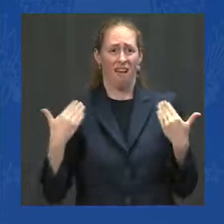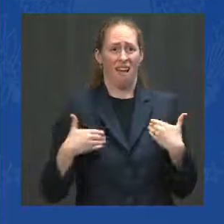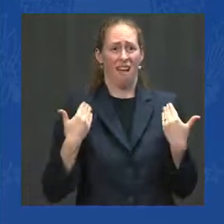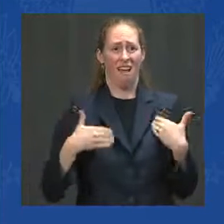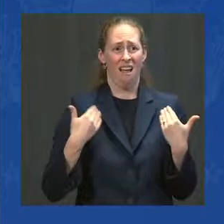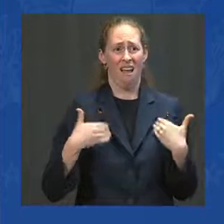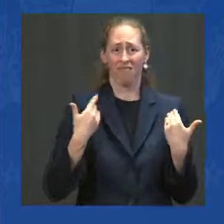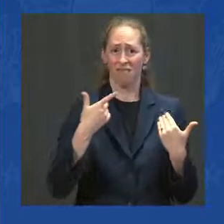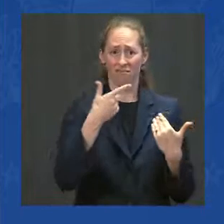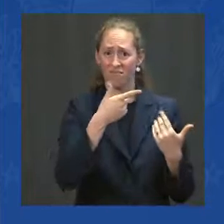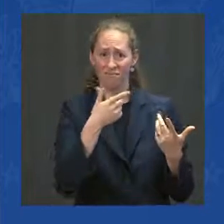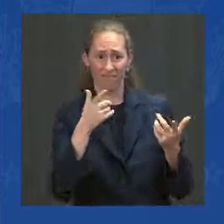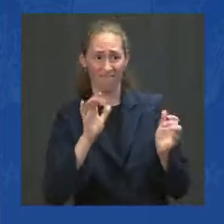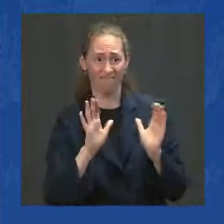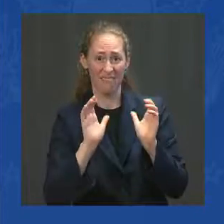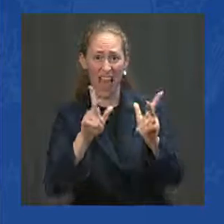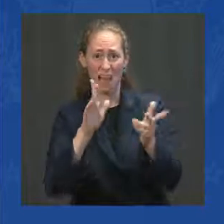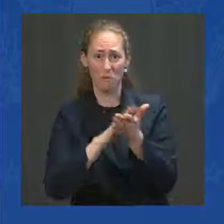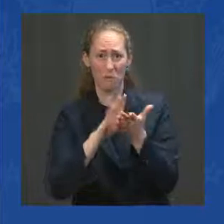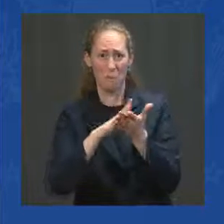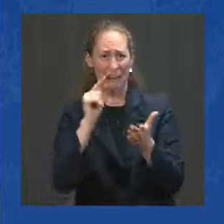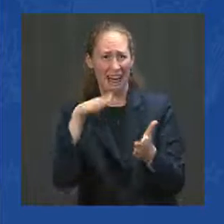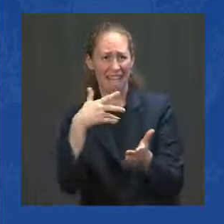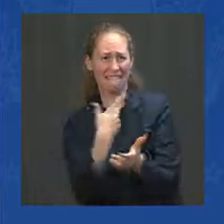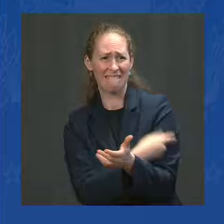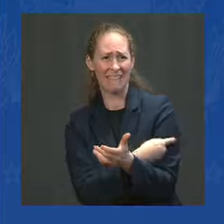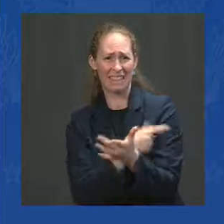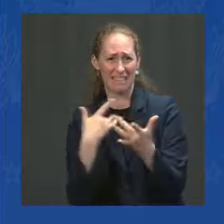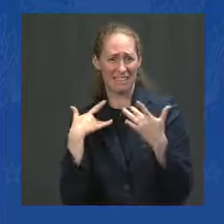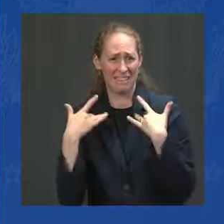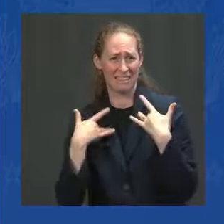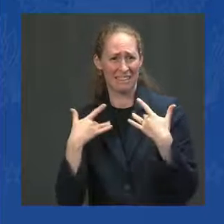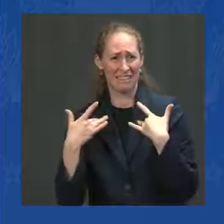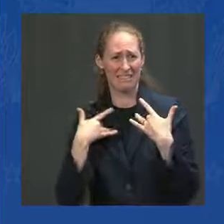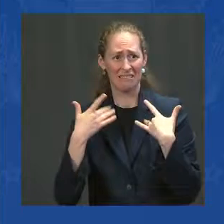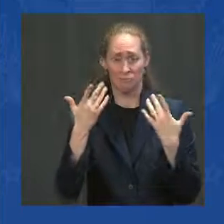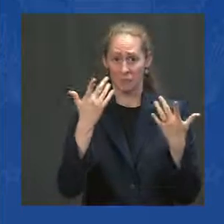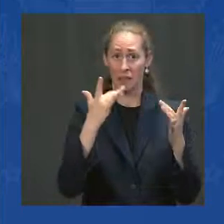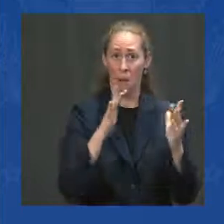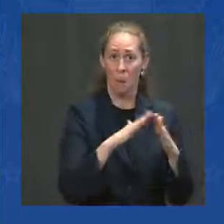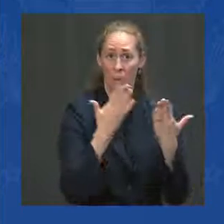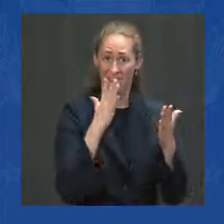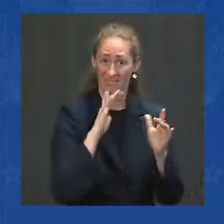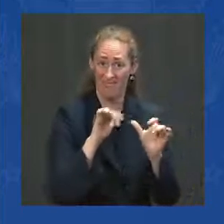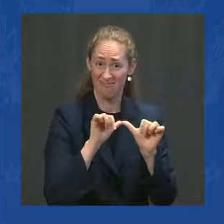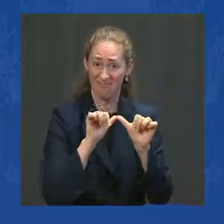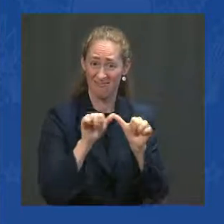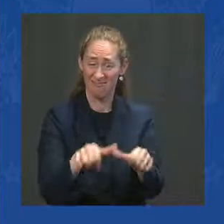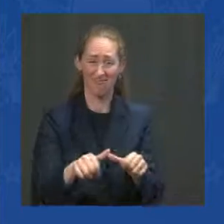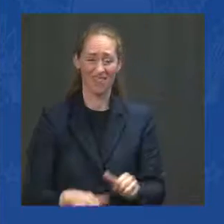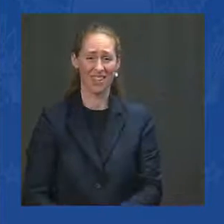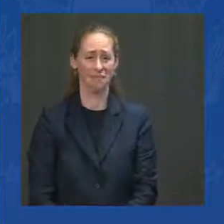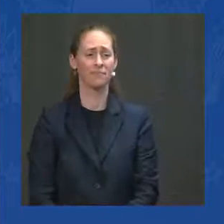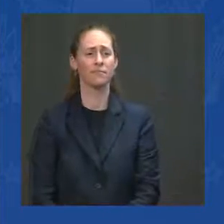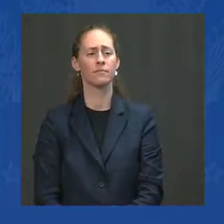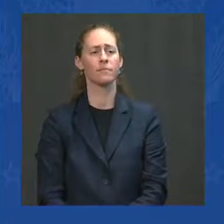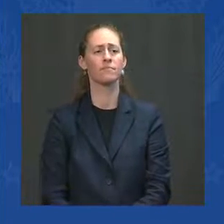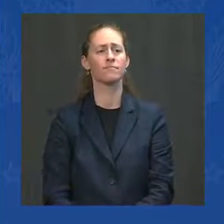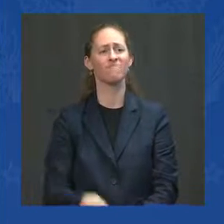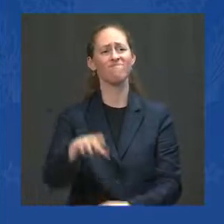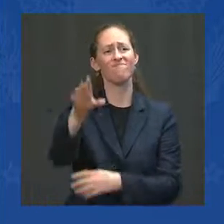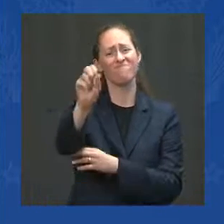What are your concerns, and how concerned are you that schools will not be able to stay open as you've asked for? My concerns are deep, and